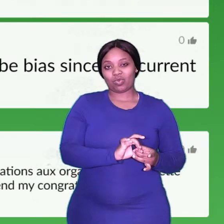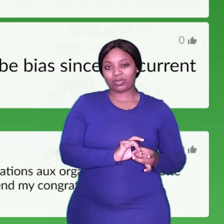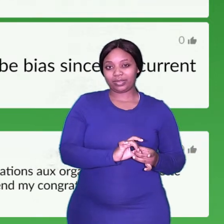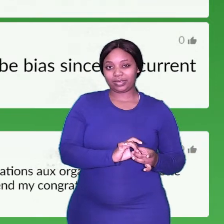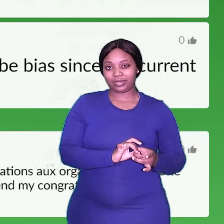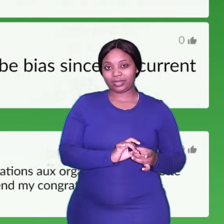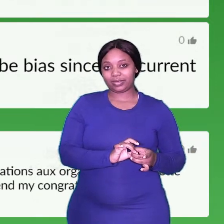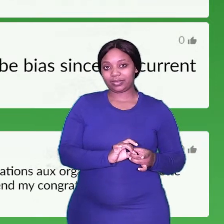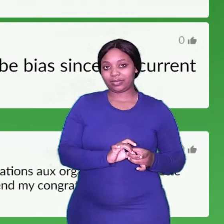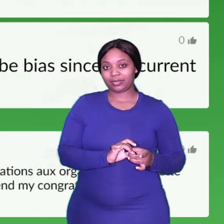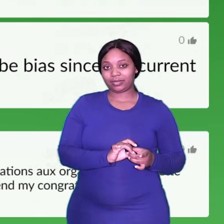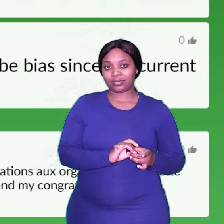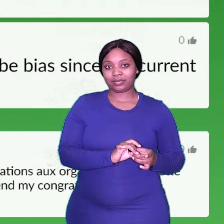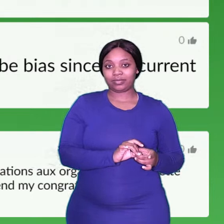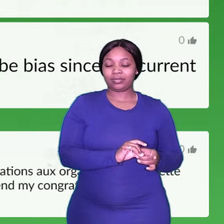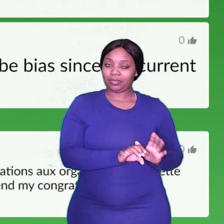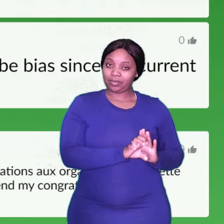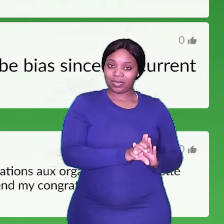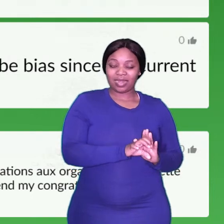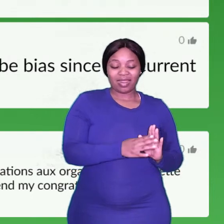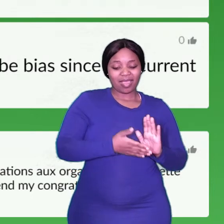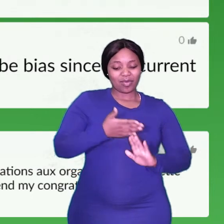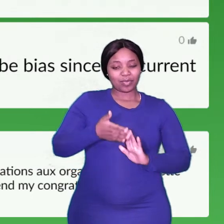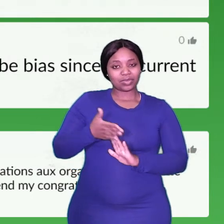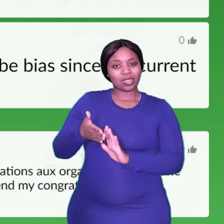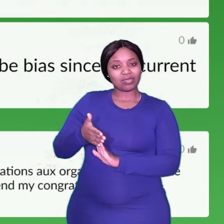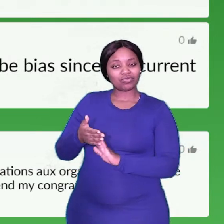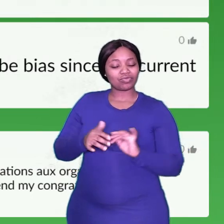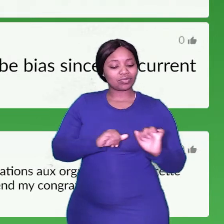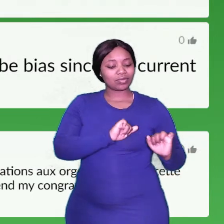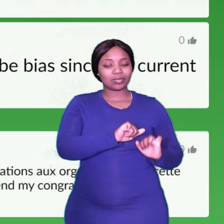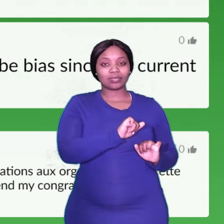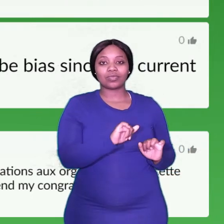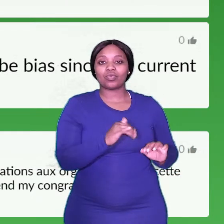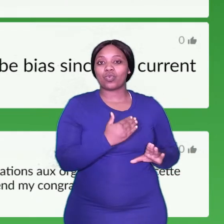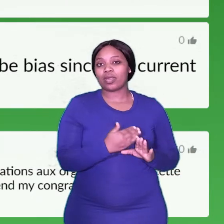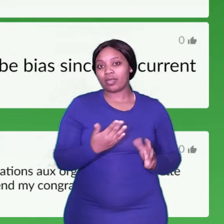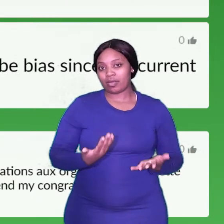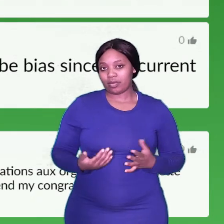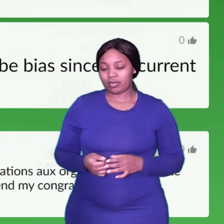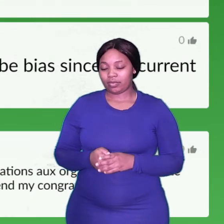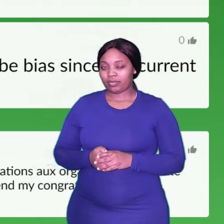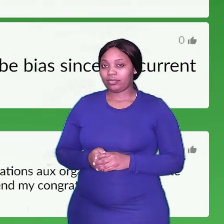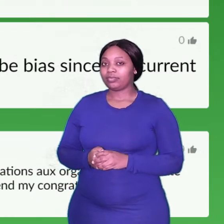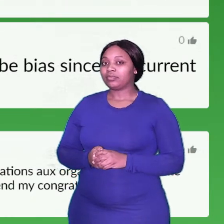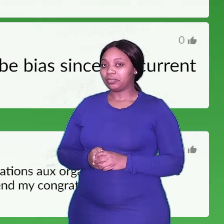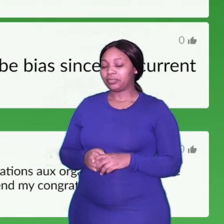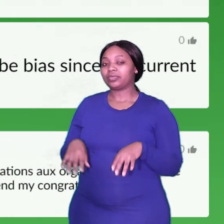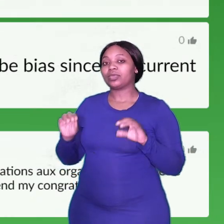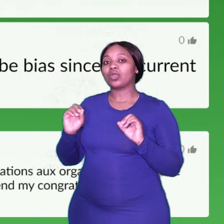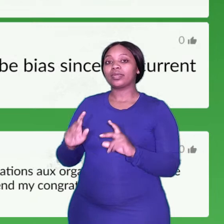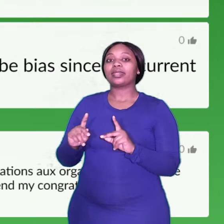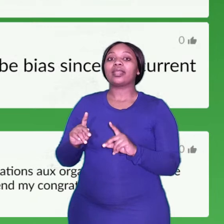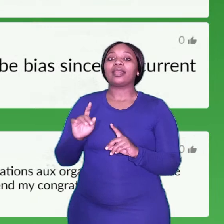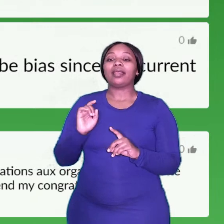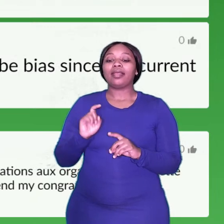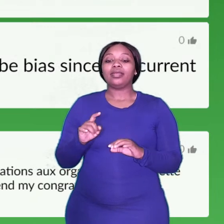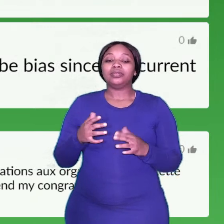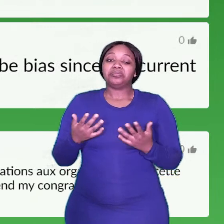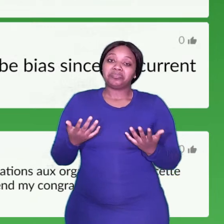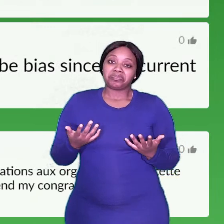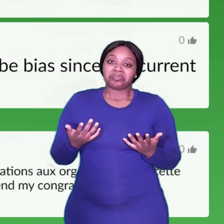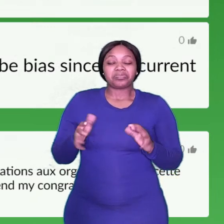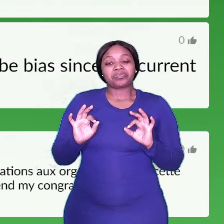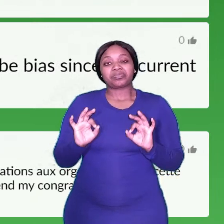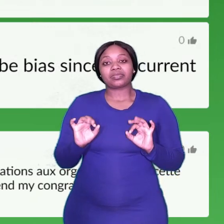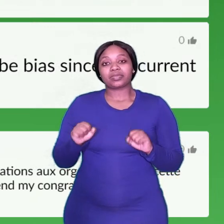The household types? Yeah, operationalization of household types. Okay, so, well, I used I didn't have